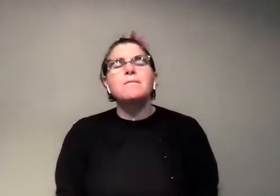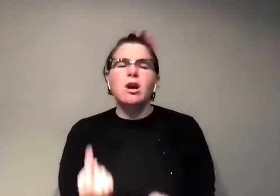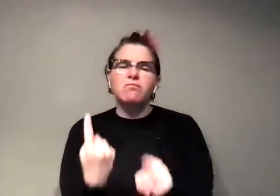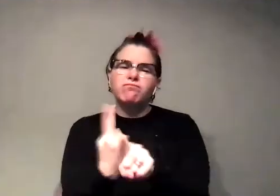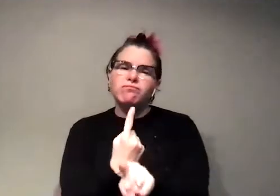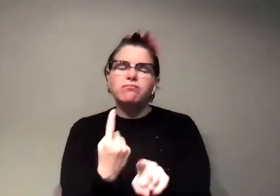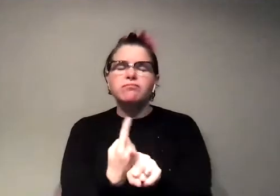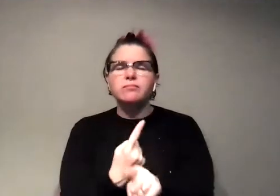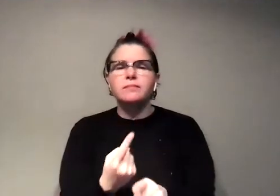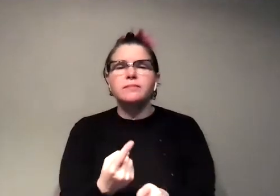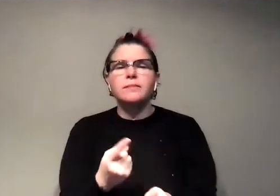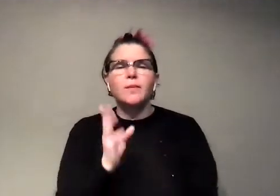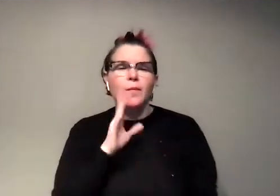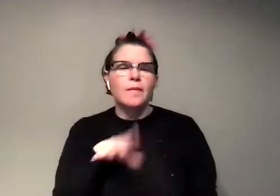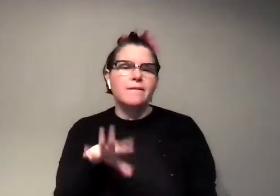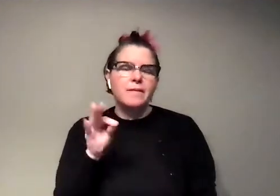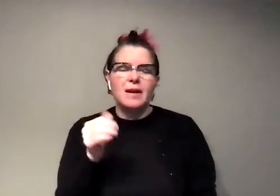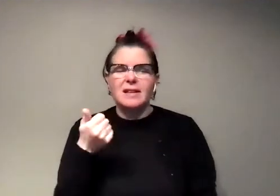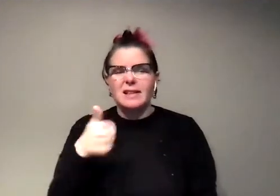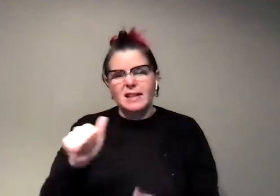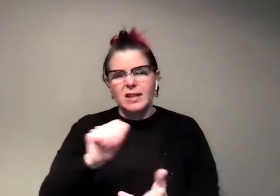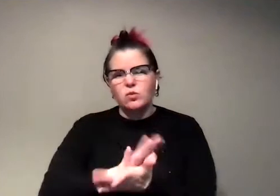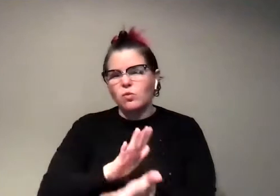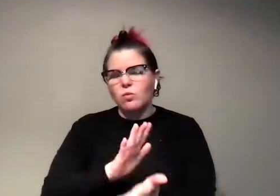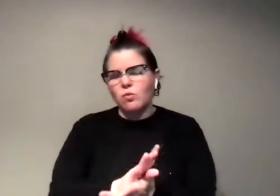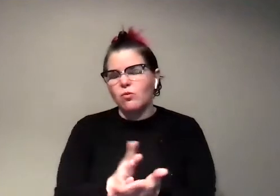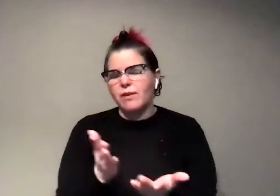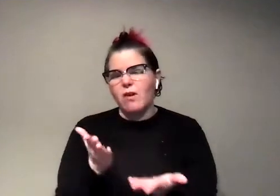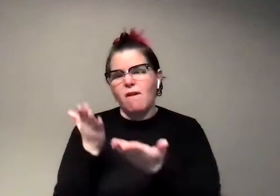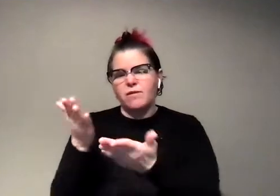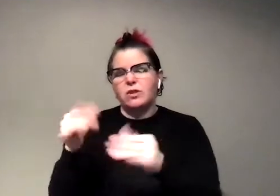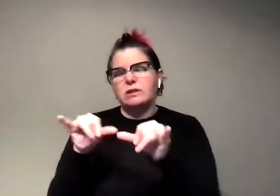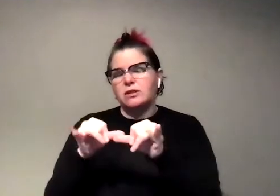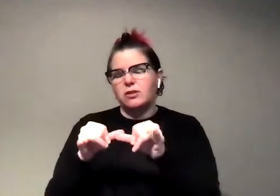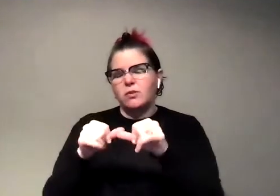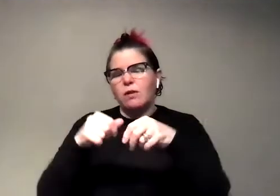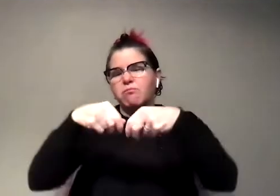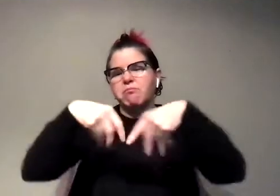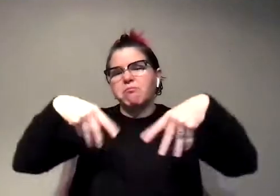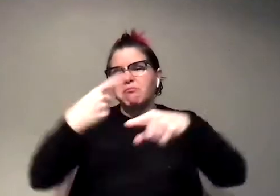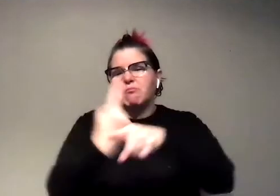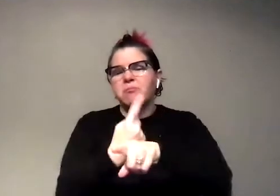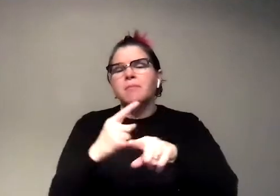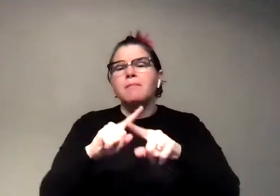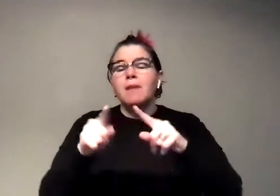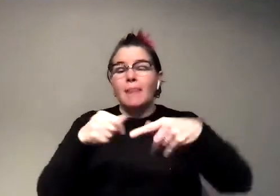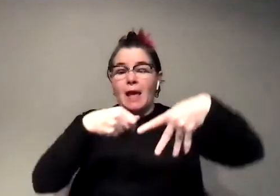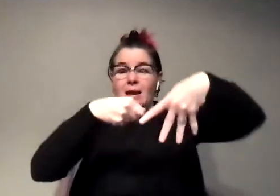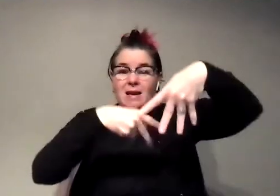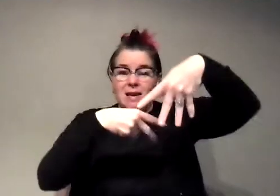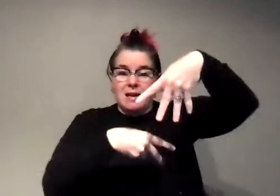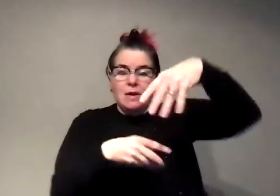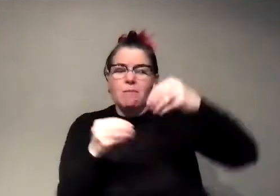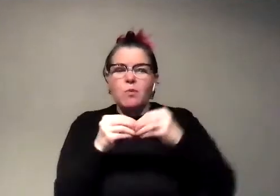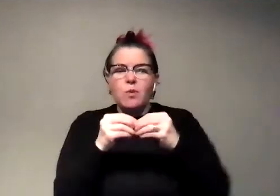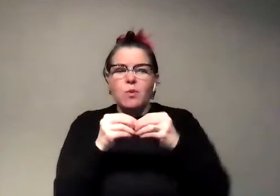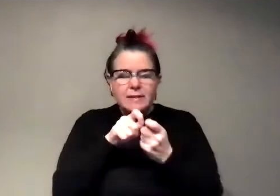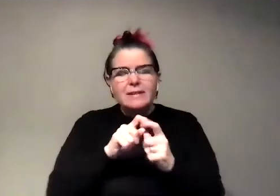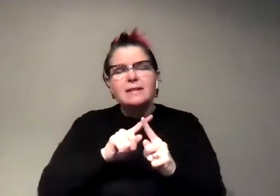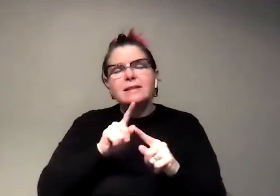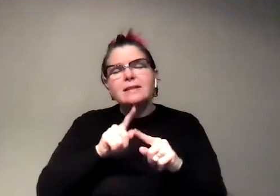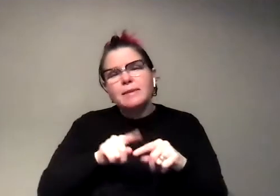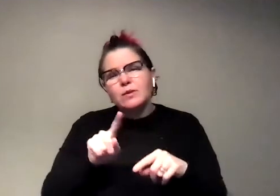the ones that you'll find at almost any school that offers engineering. The other ones kind of depend on like where you go. Now